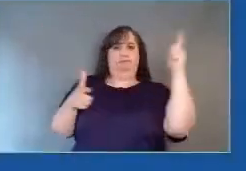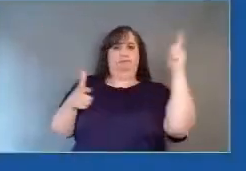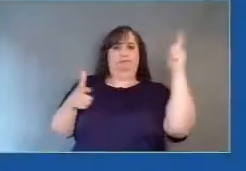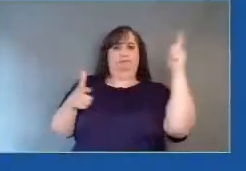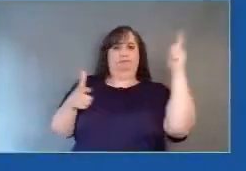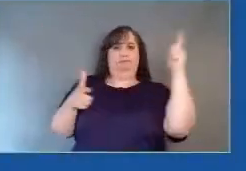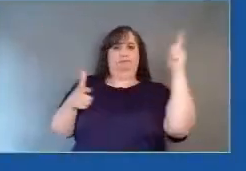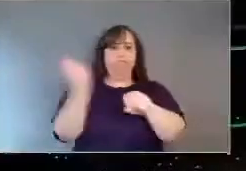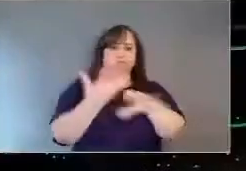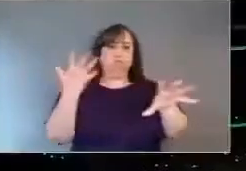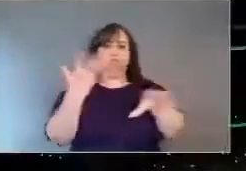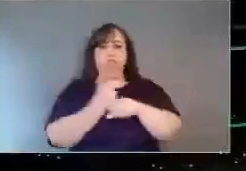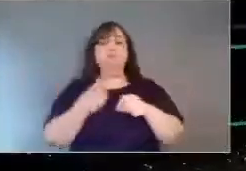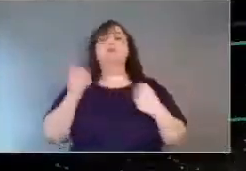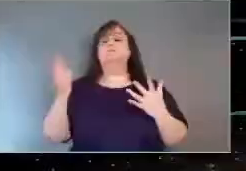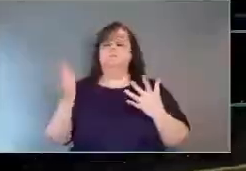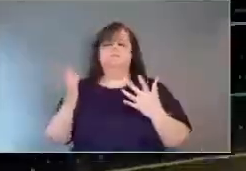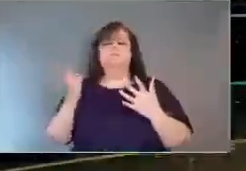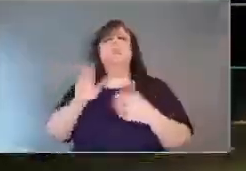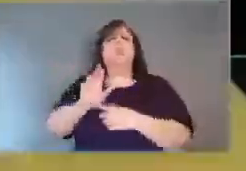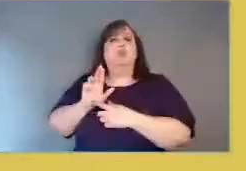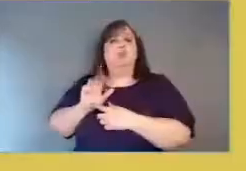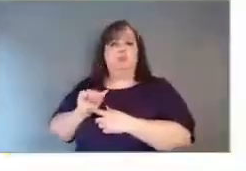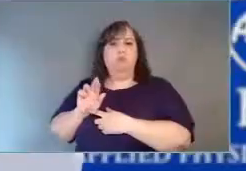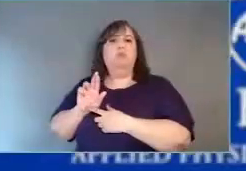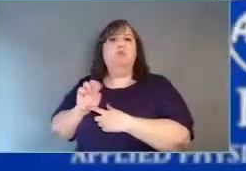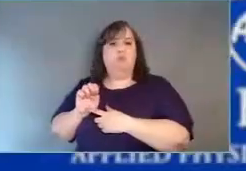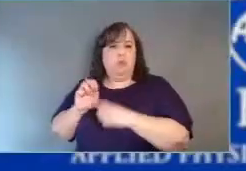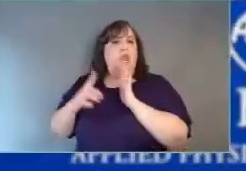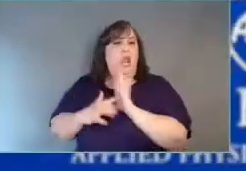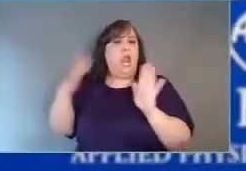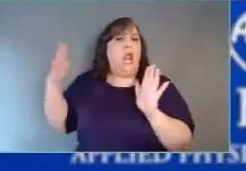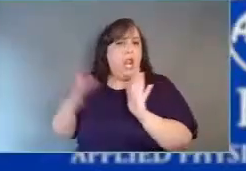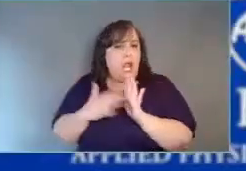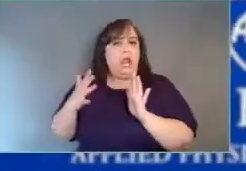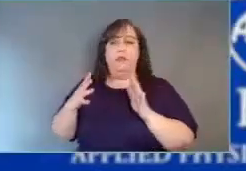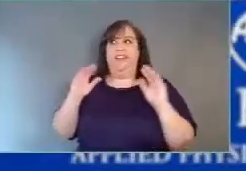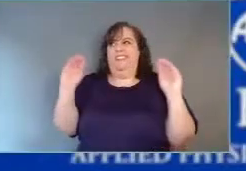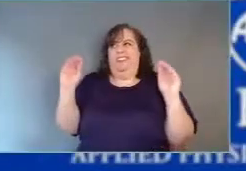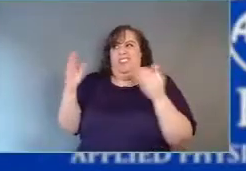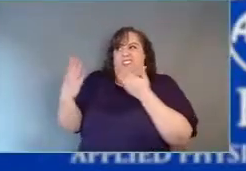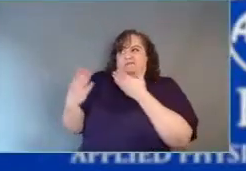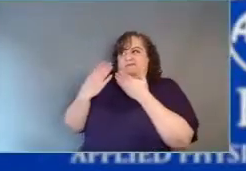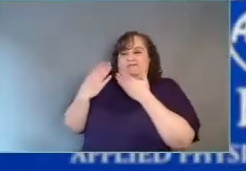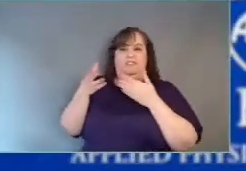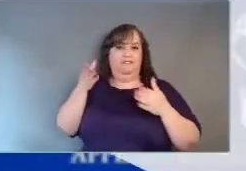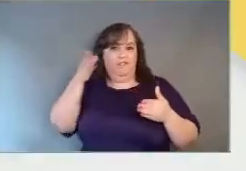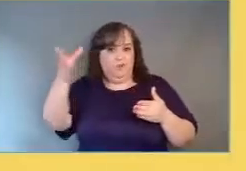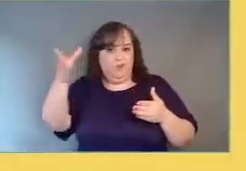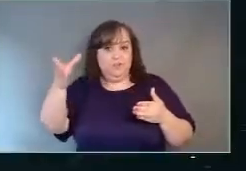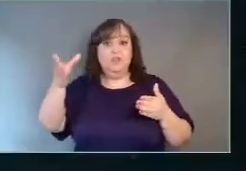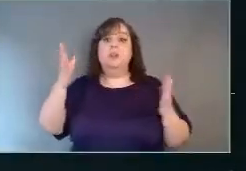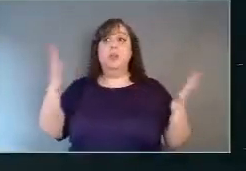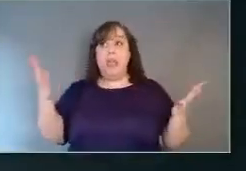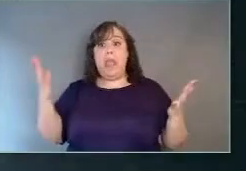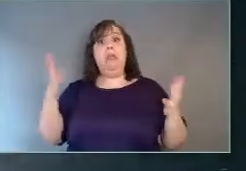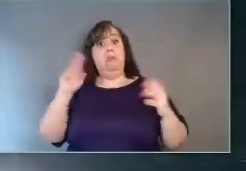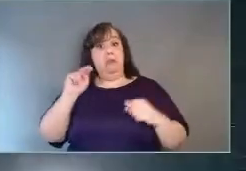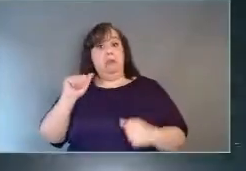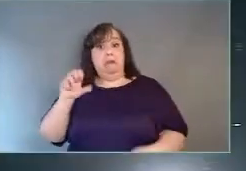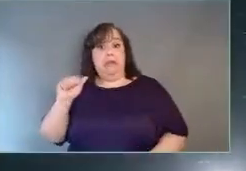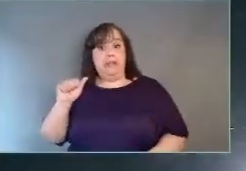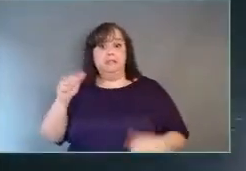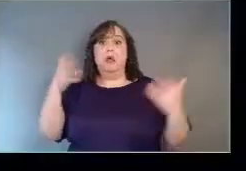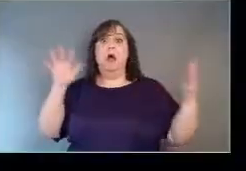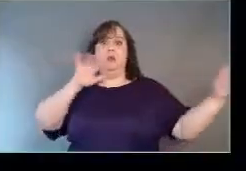future. NASA and others are actively tracking asteroids, but also, we haven't found all of them yet. So it makes sense